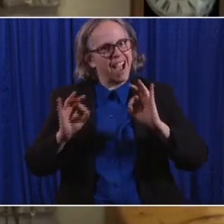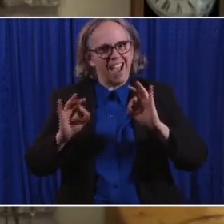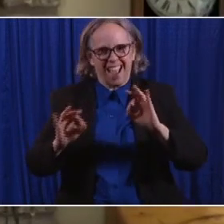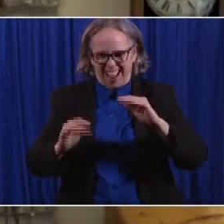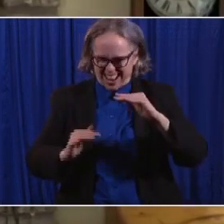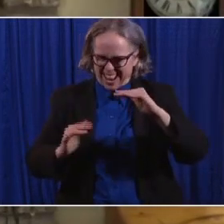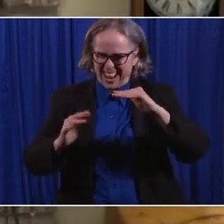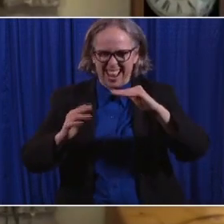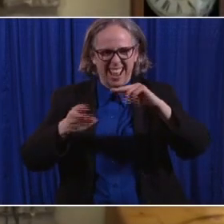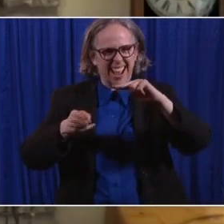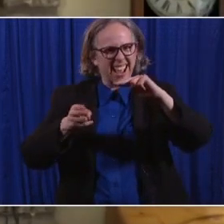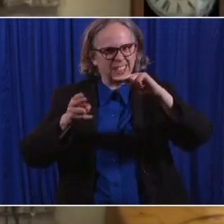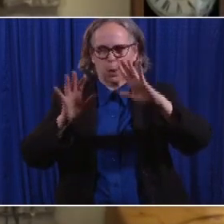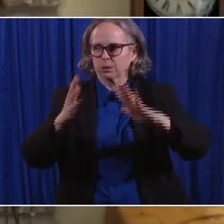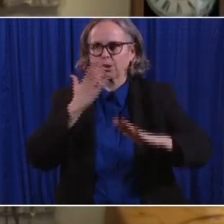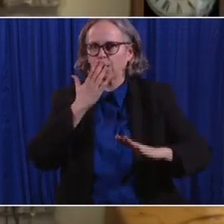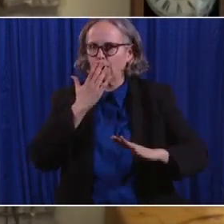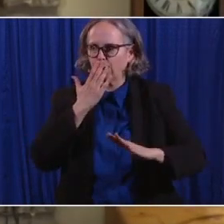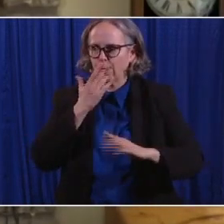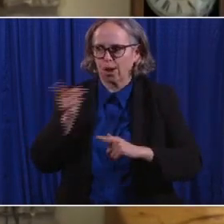So that is great. Eric?